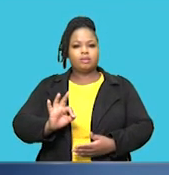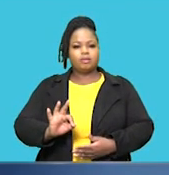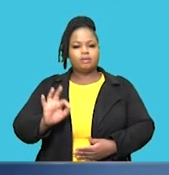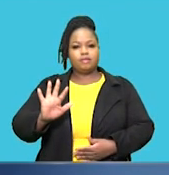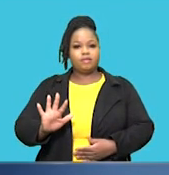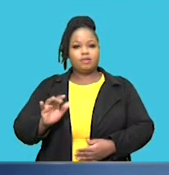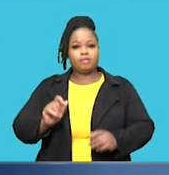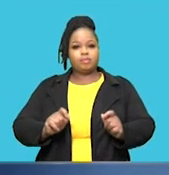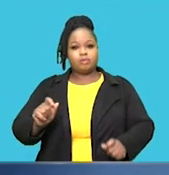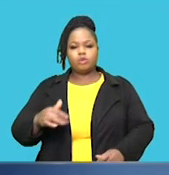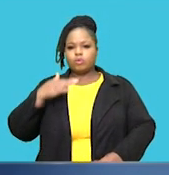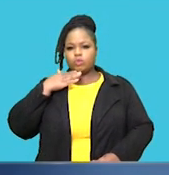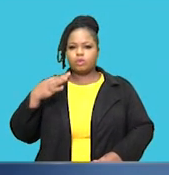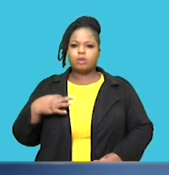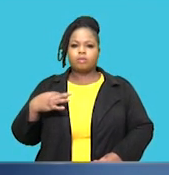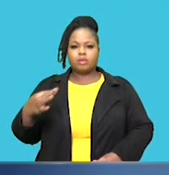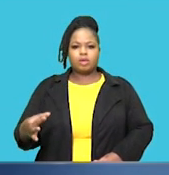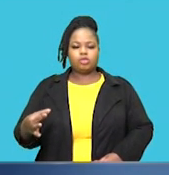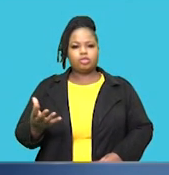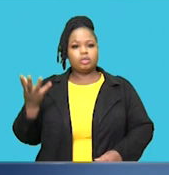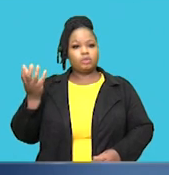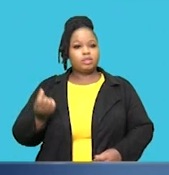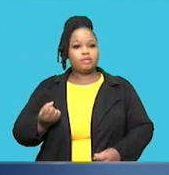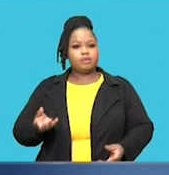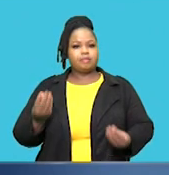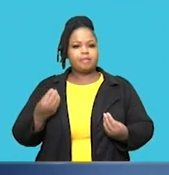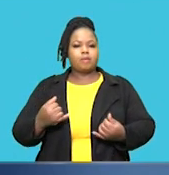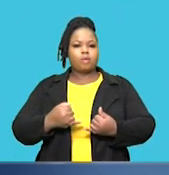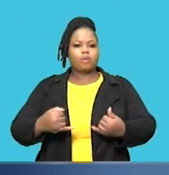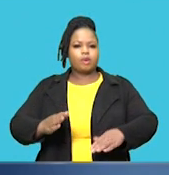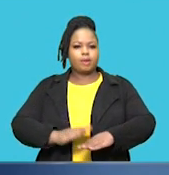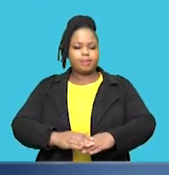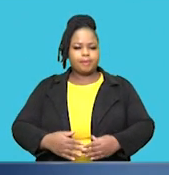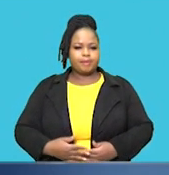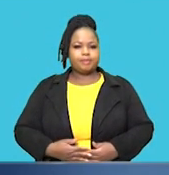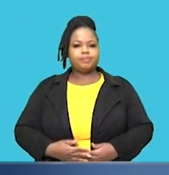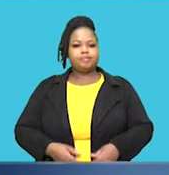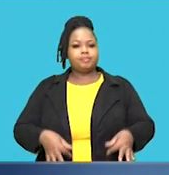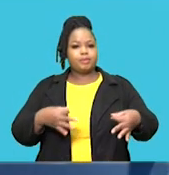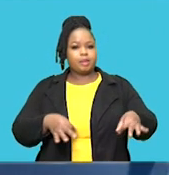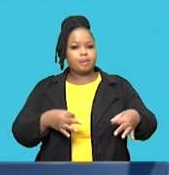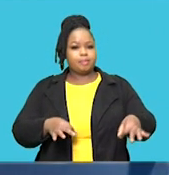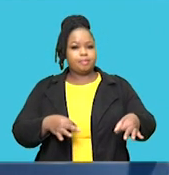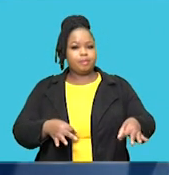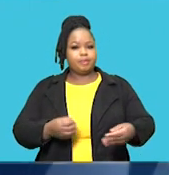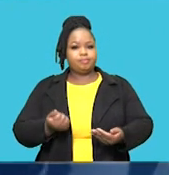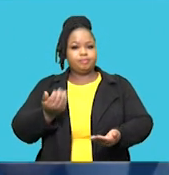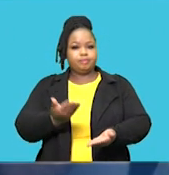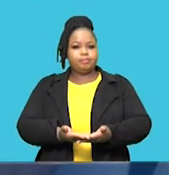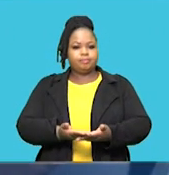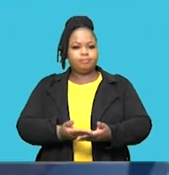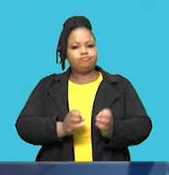1,171,035 were applications that we received online. Through paper-based and the